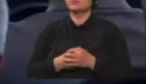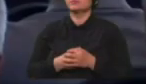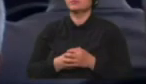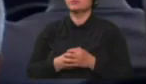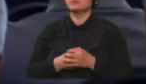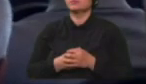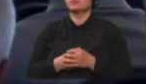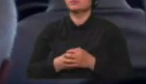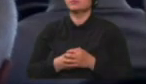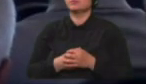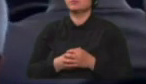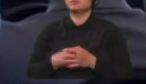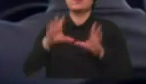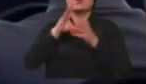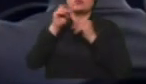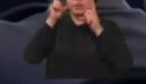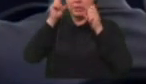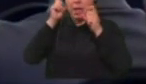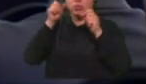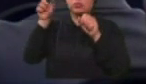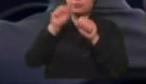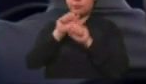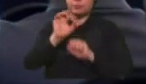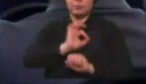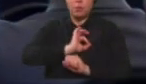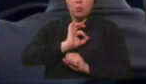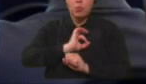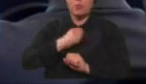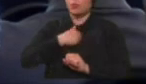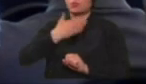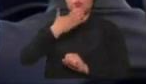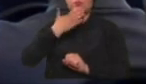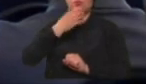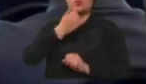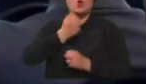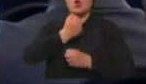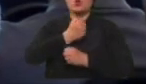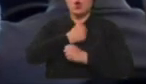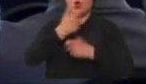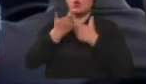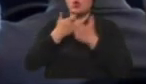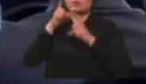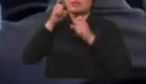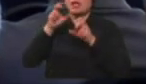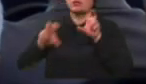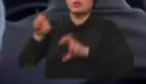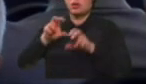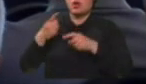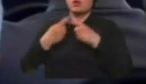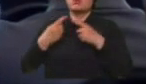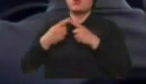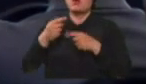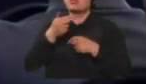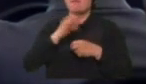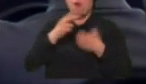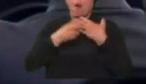By the way, all the photos are mine. I absolutely love capturing scenes of mobility. So a little bit about me and my research, I do just want to share. I'm broadly interested